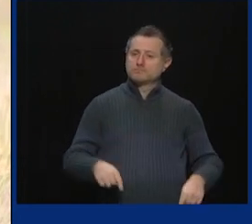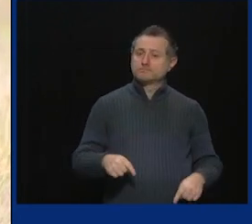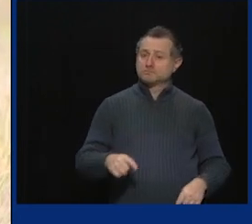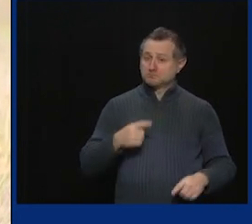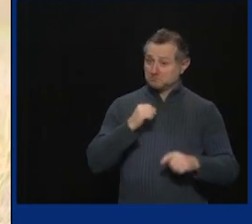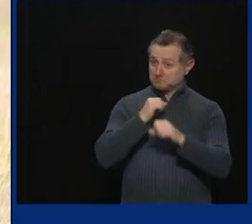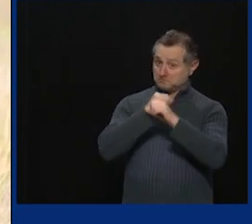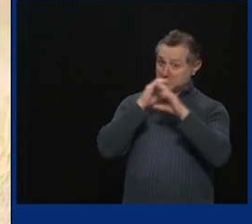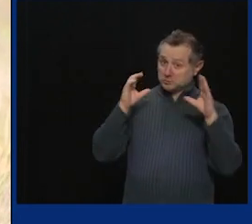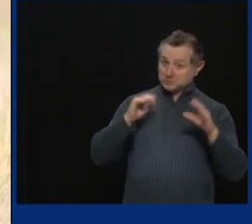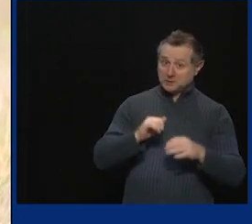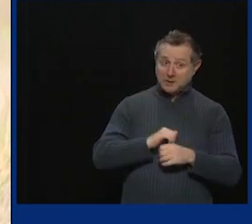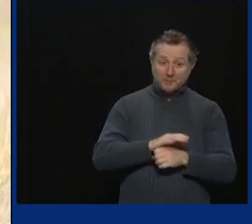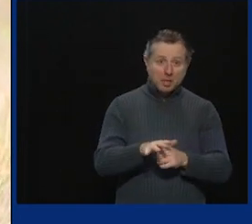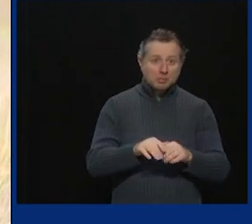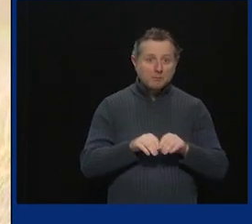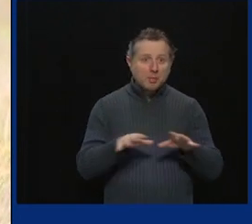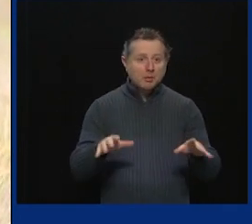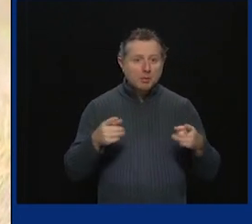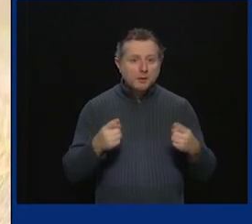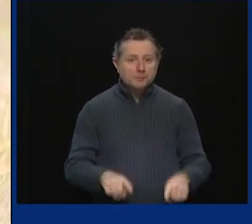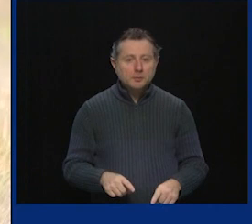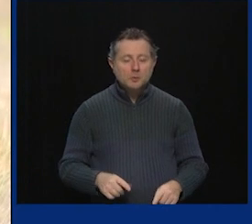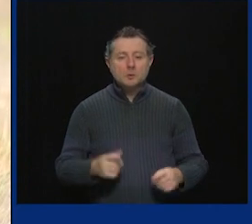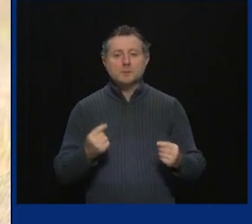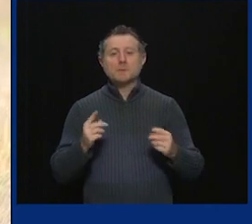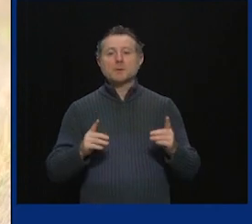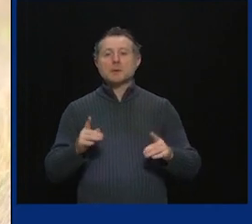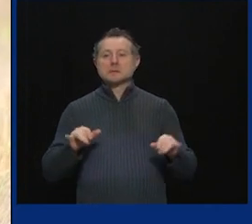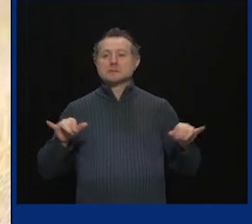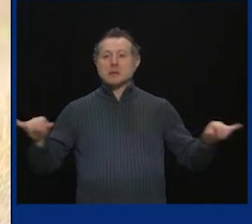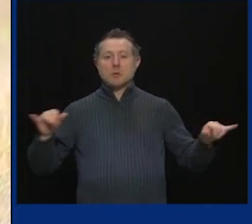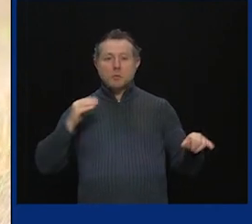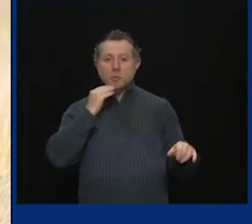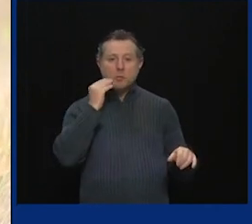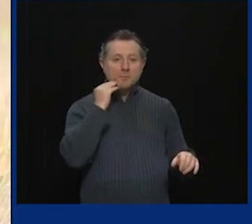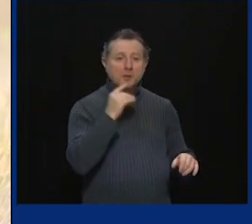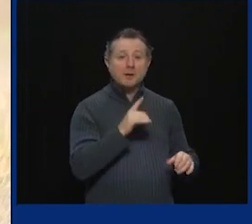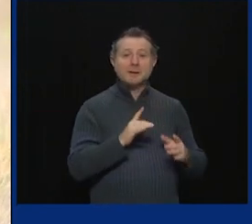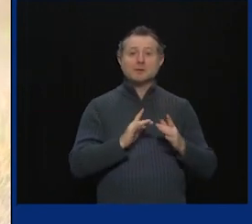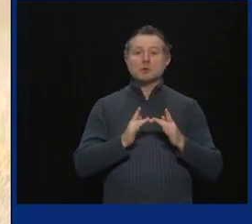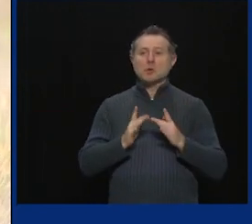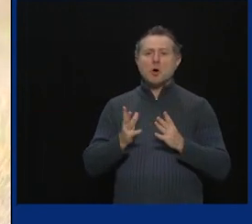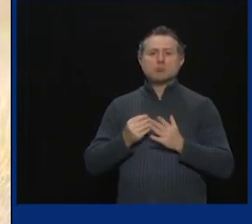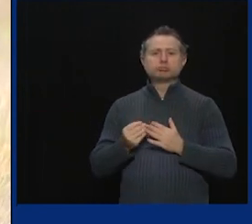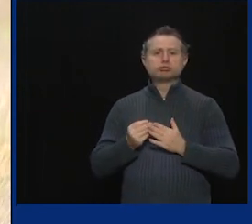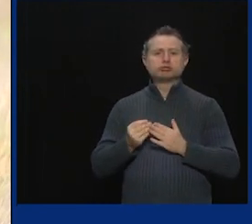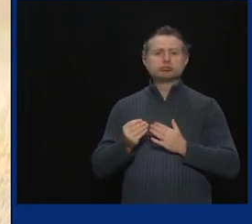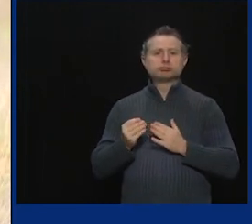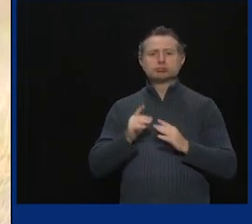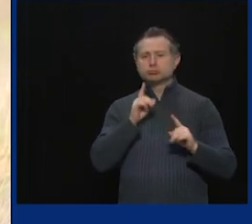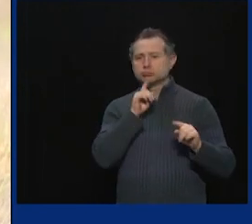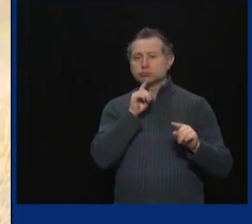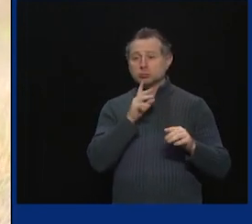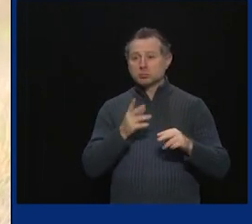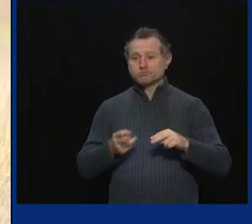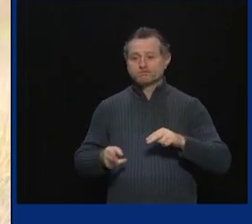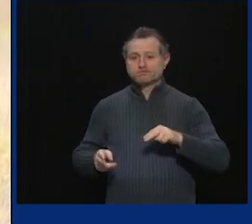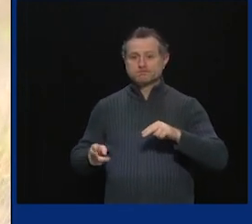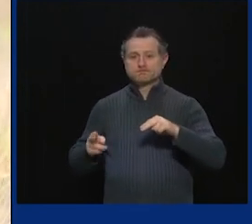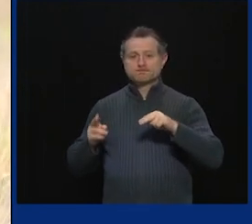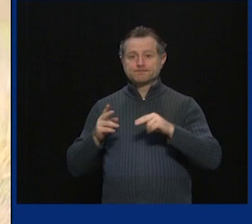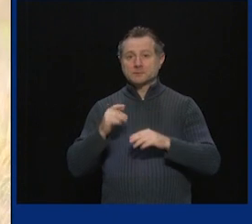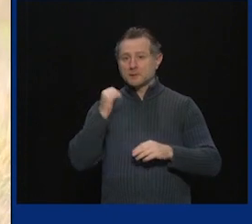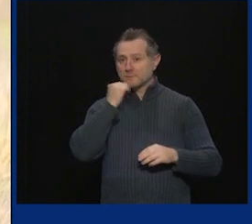home. They shopped online. Amazon and facilities like that showed up on the door every day to bring them toilet paper, right?